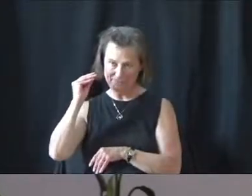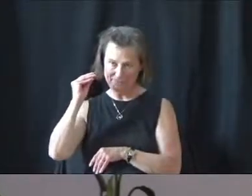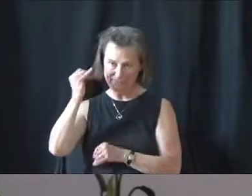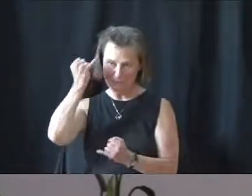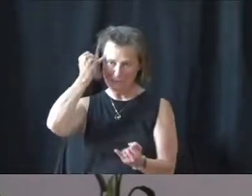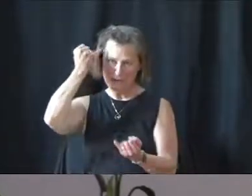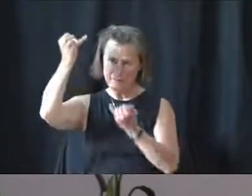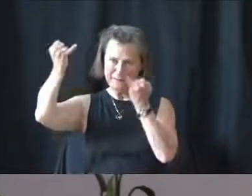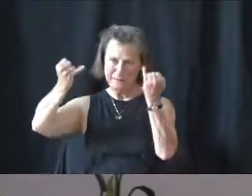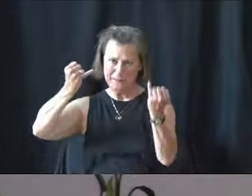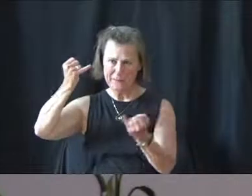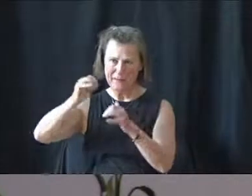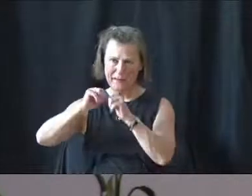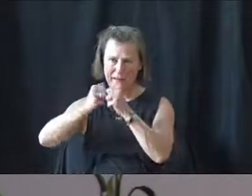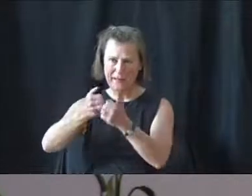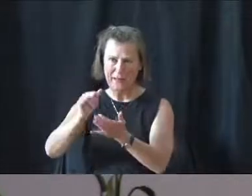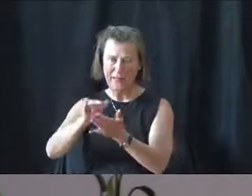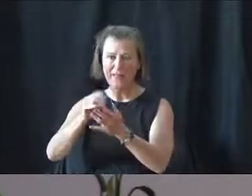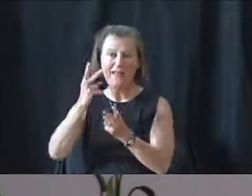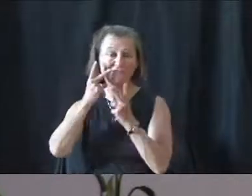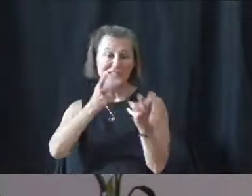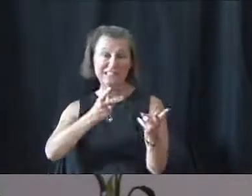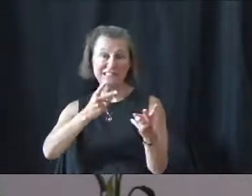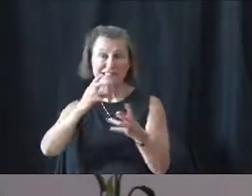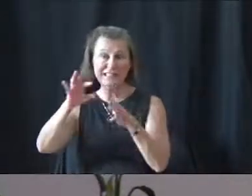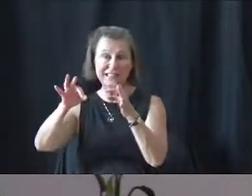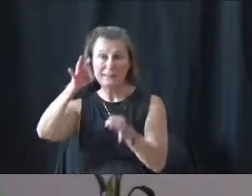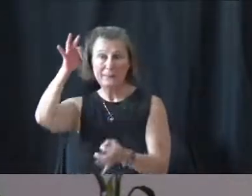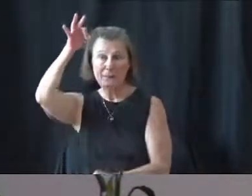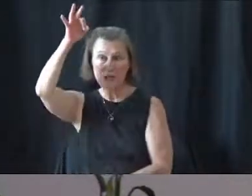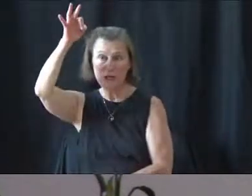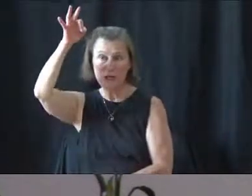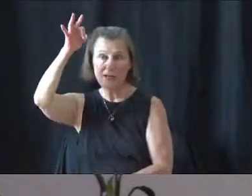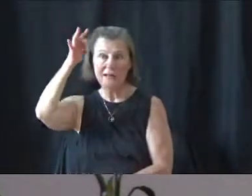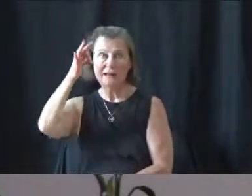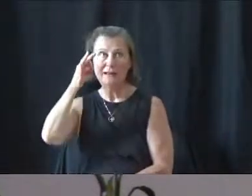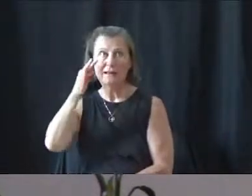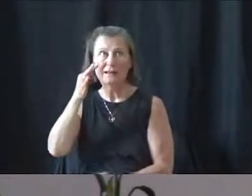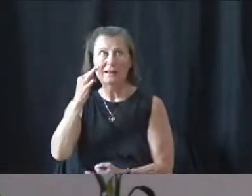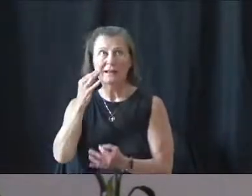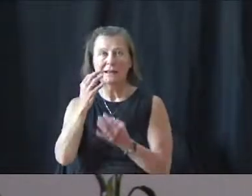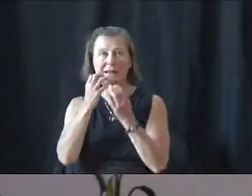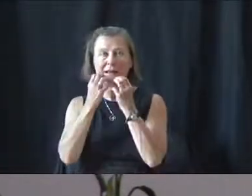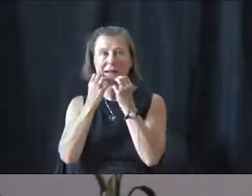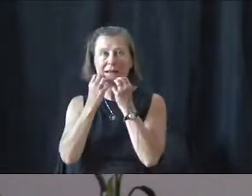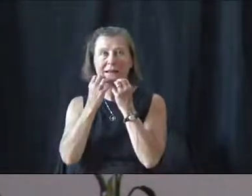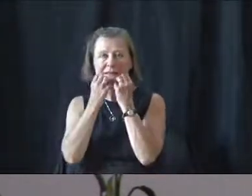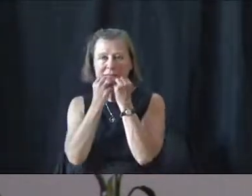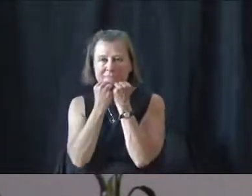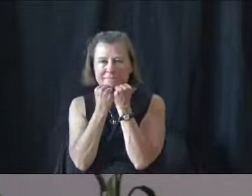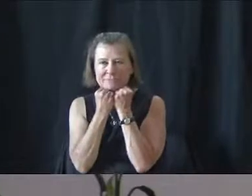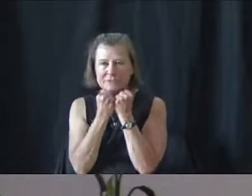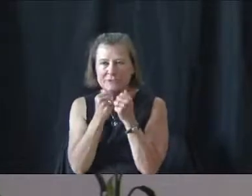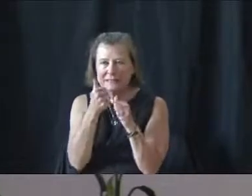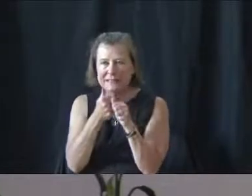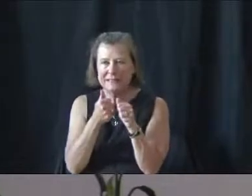imagine how the visiting spirit savors each of those final breaths.